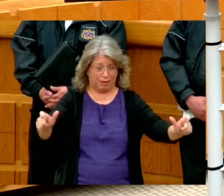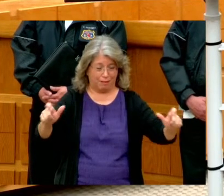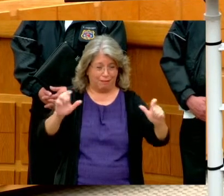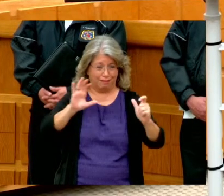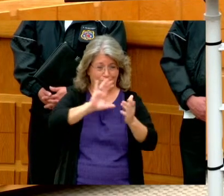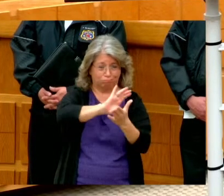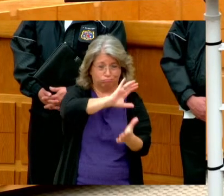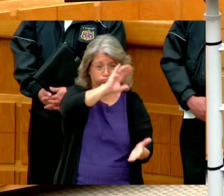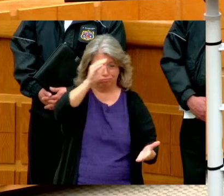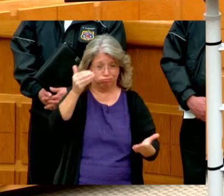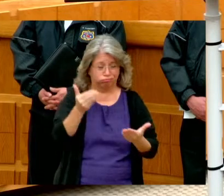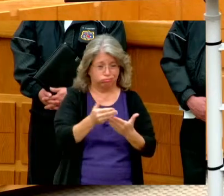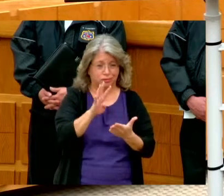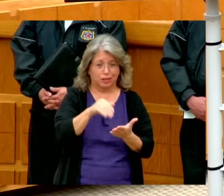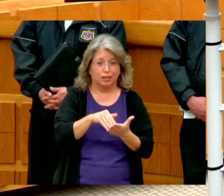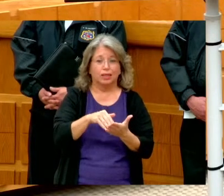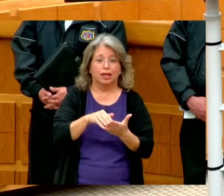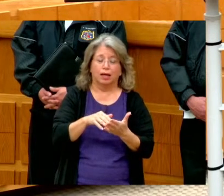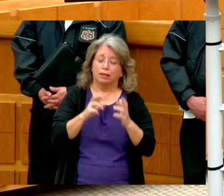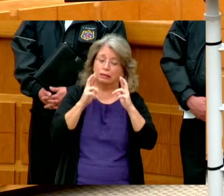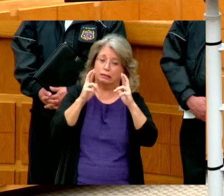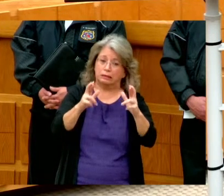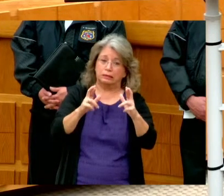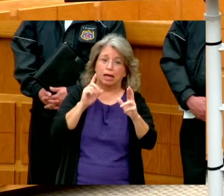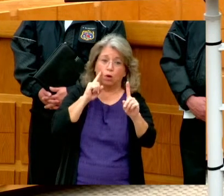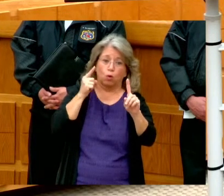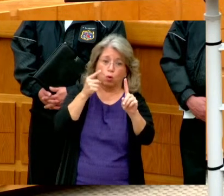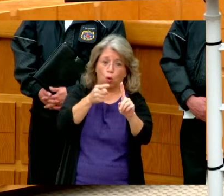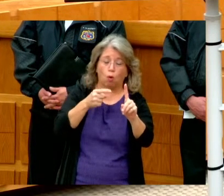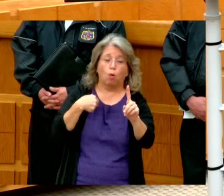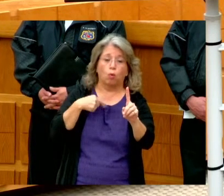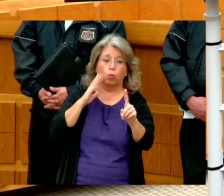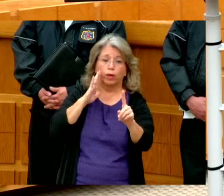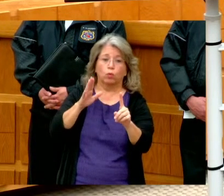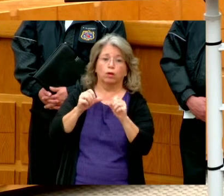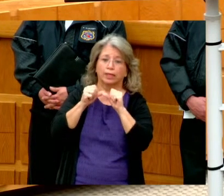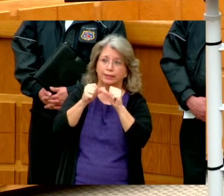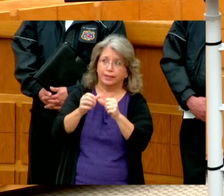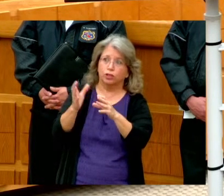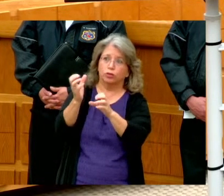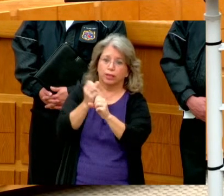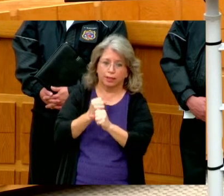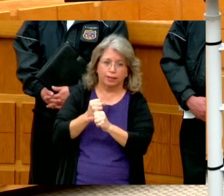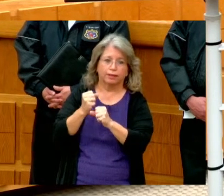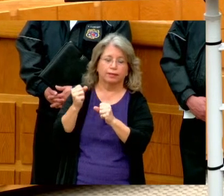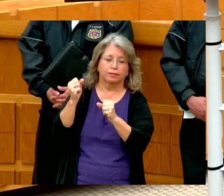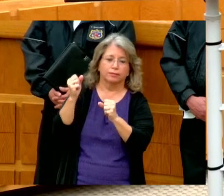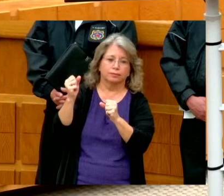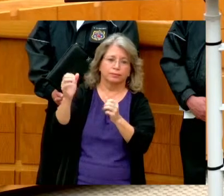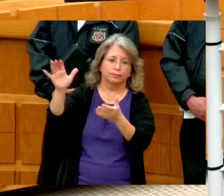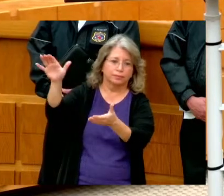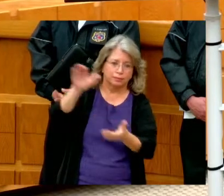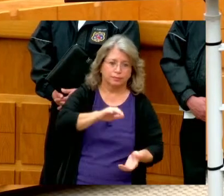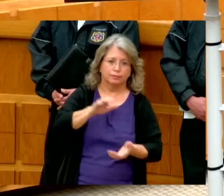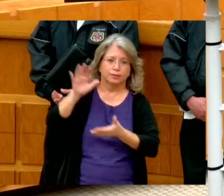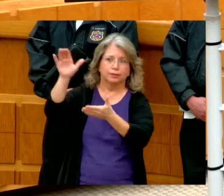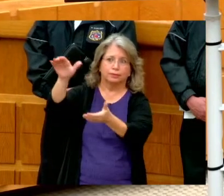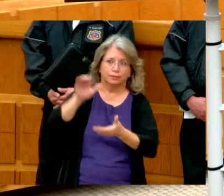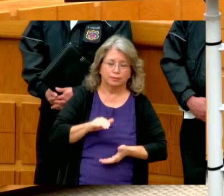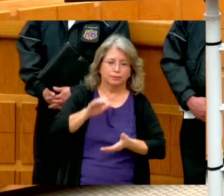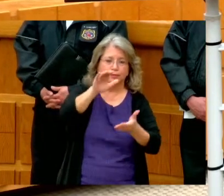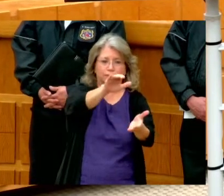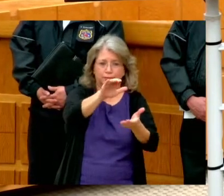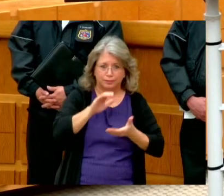keep getting a consistent rotation. Because why? We're not just serving Nueces County, we're serving this regional